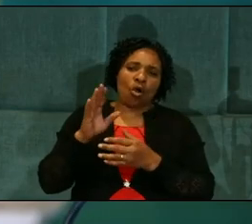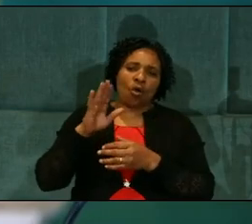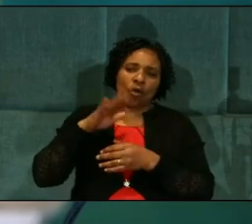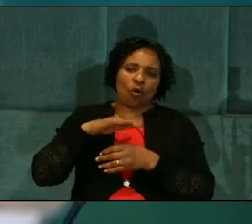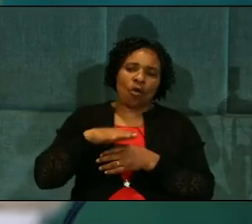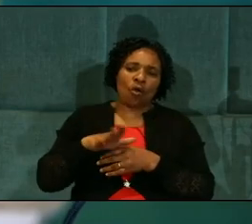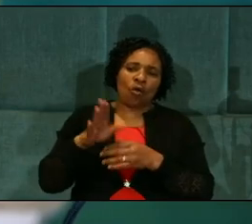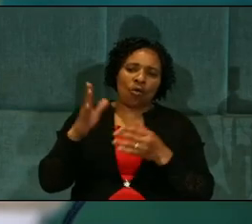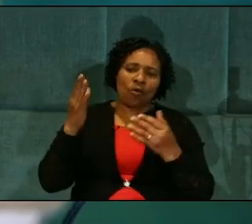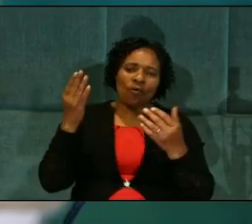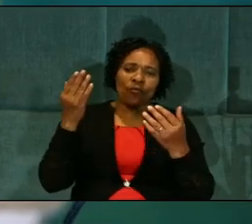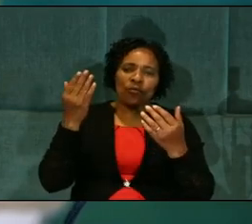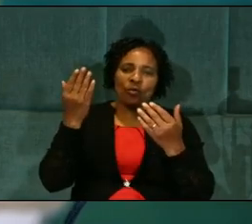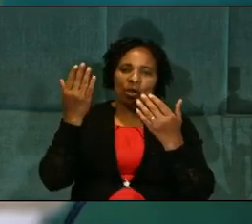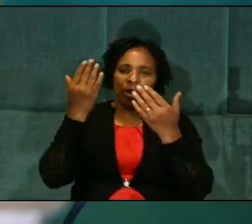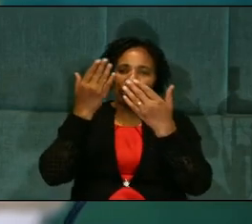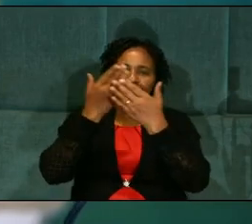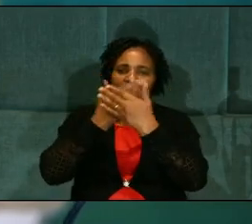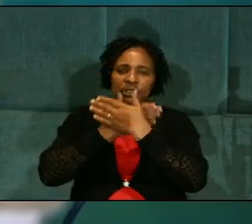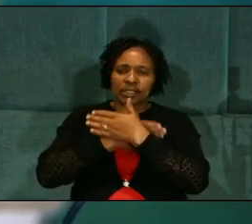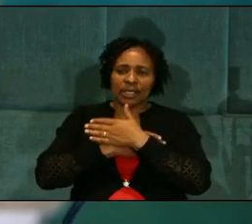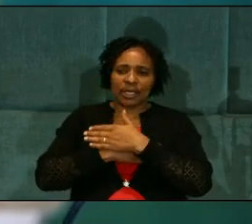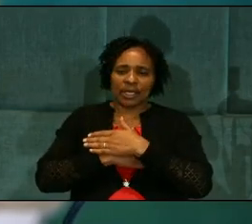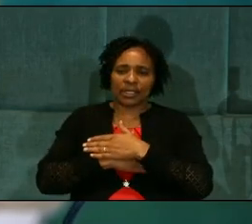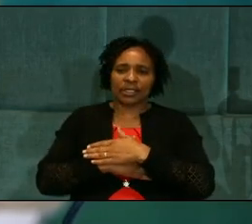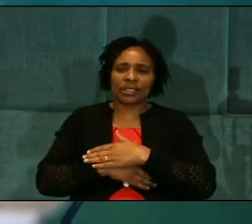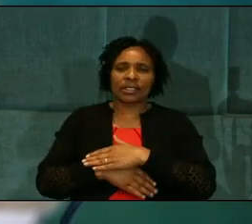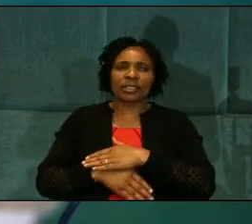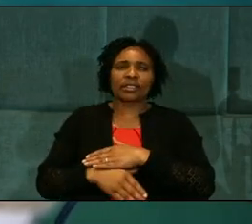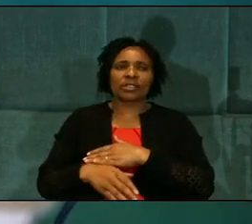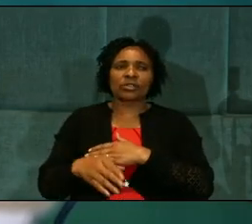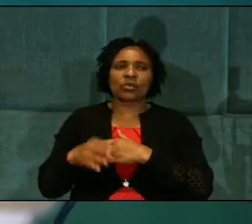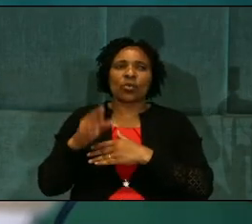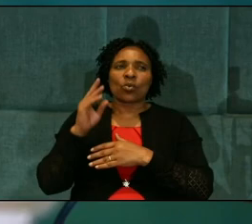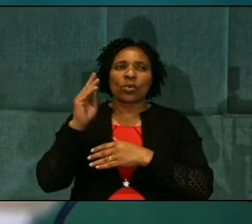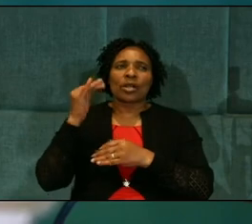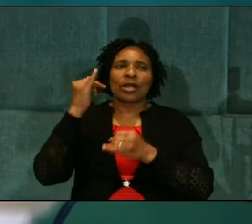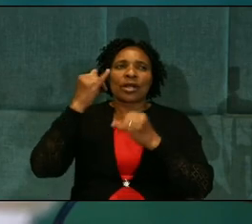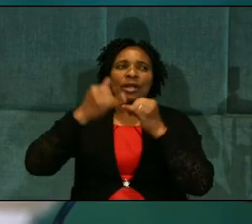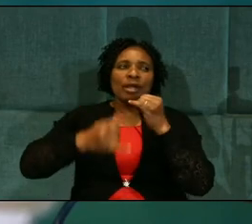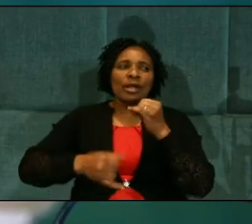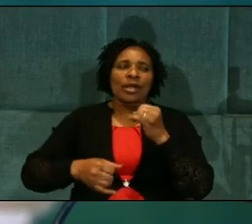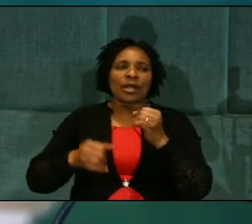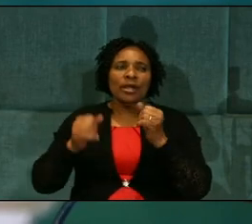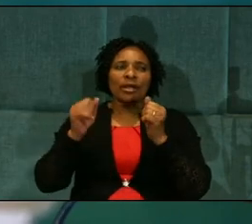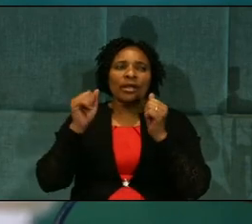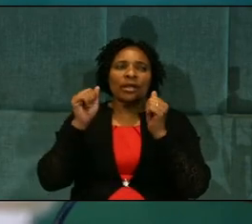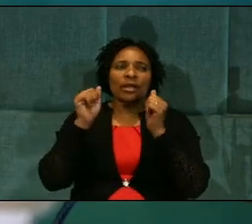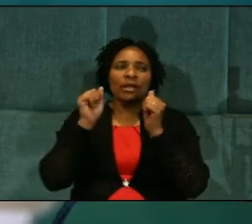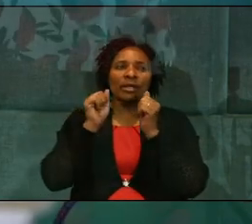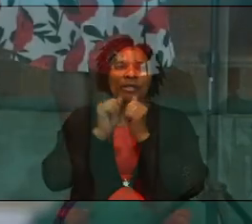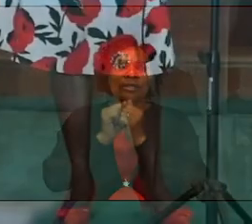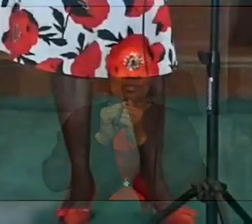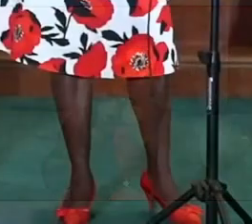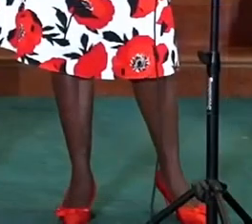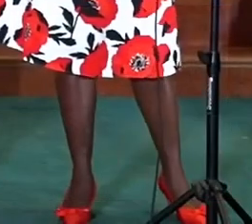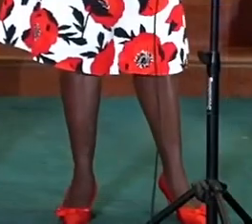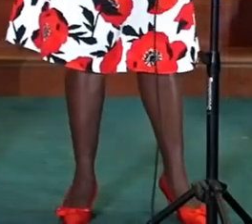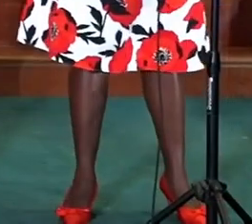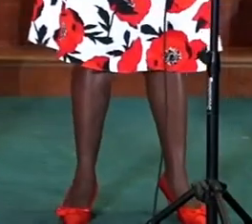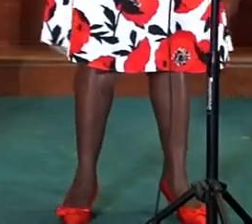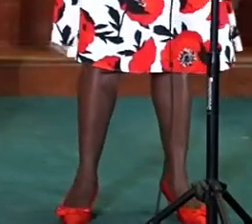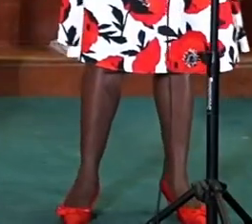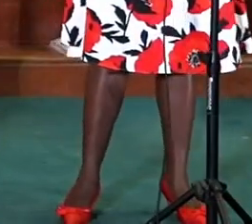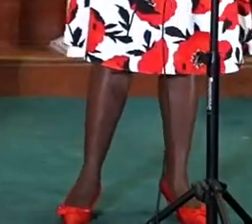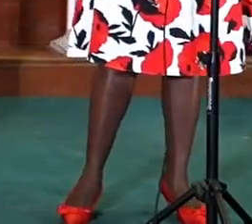And all of your darkness will melt. God bless